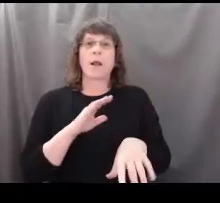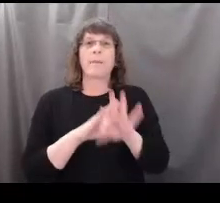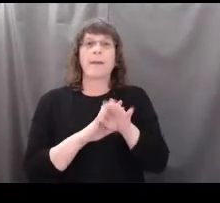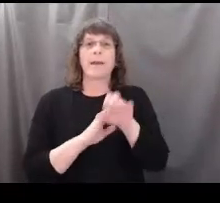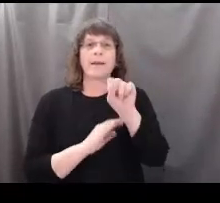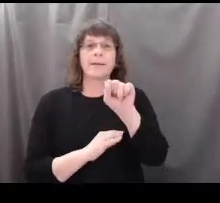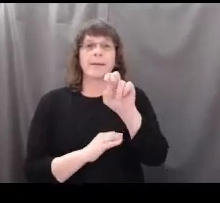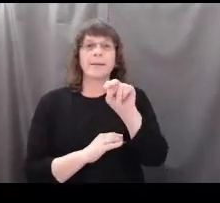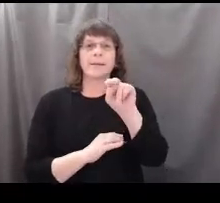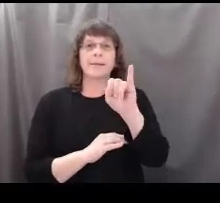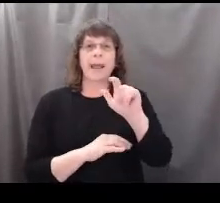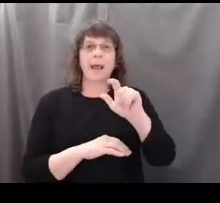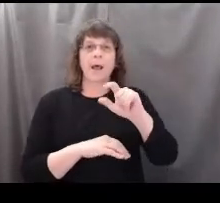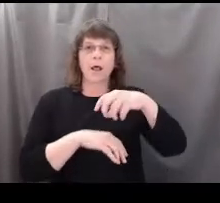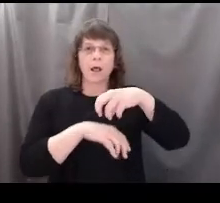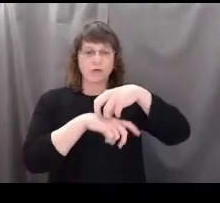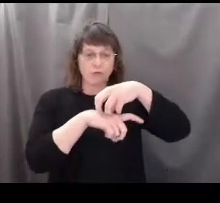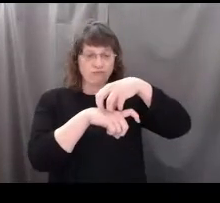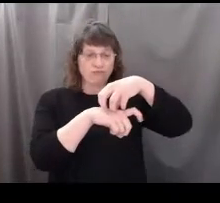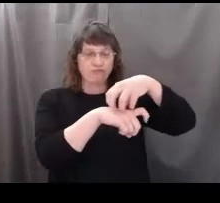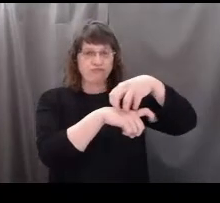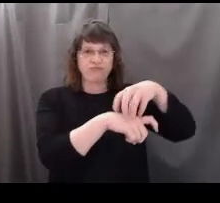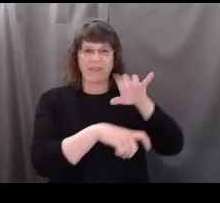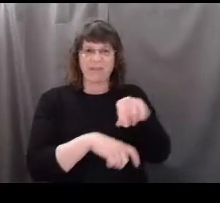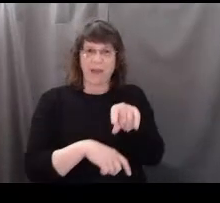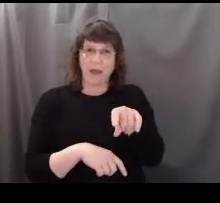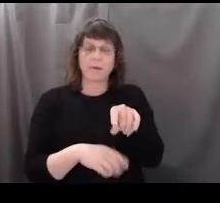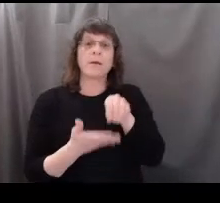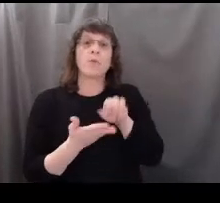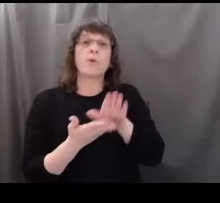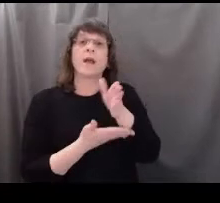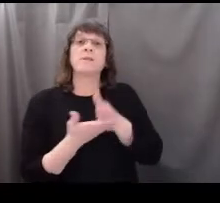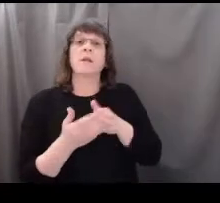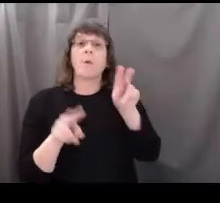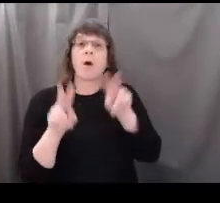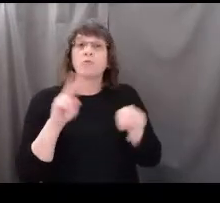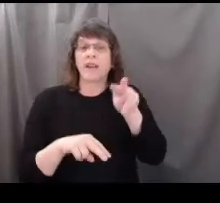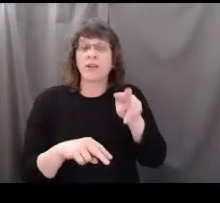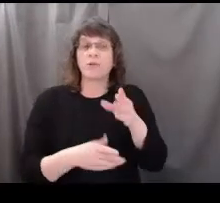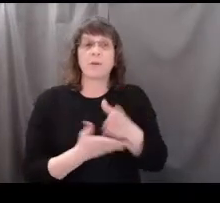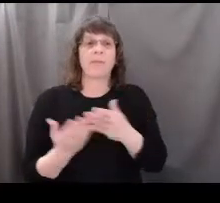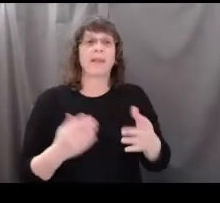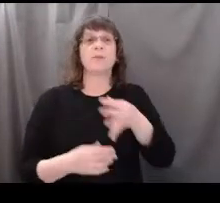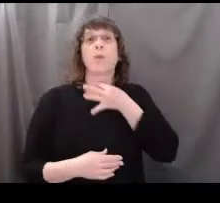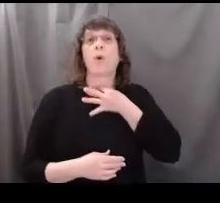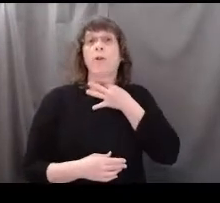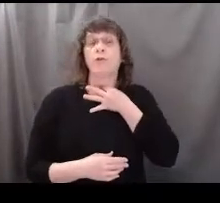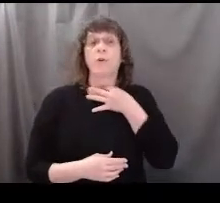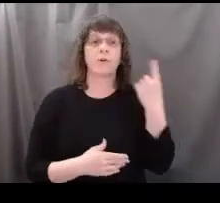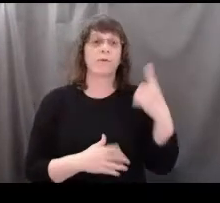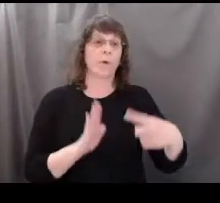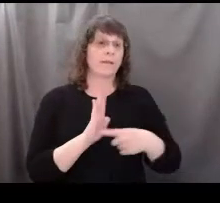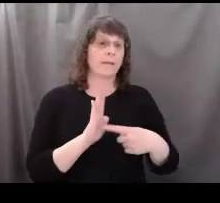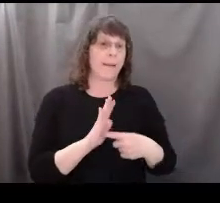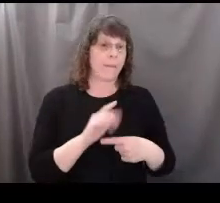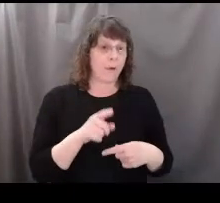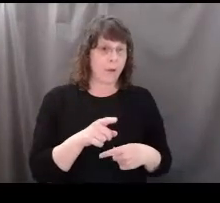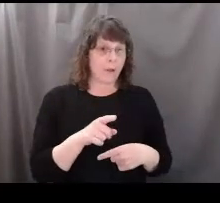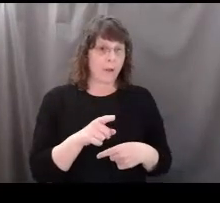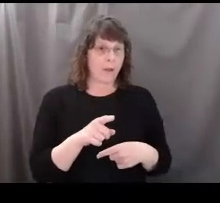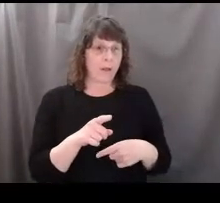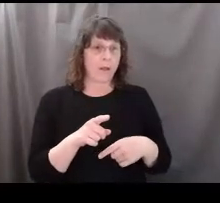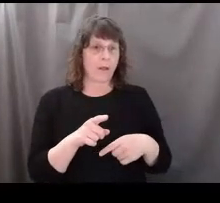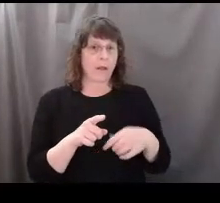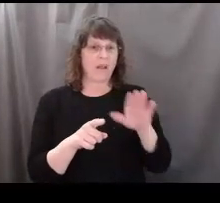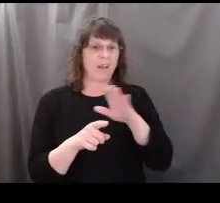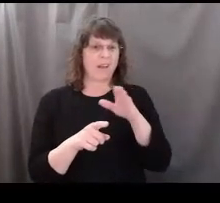They put some of their observations, some of the things they wondered. So for example, over in